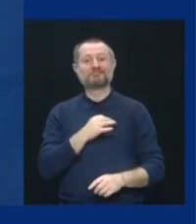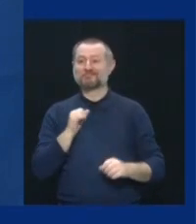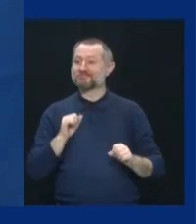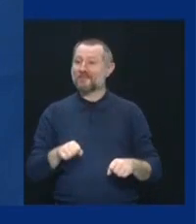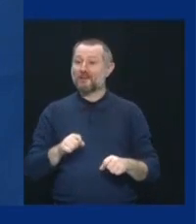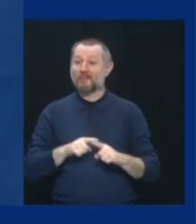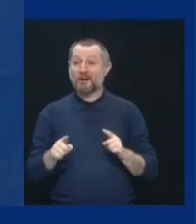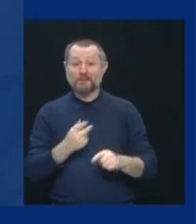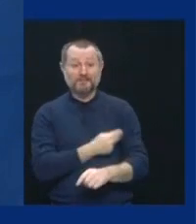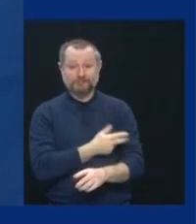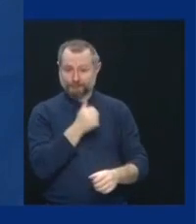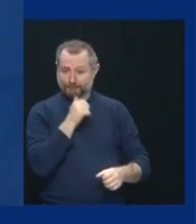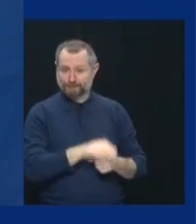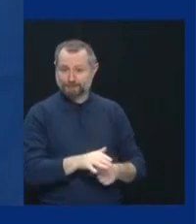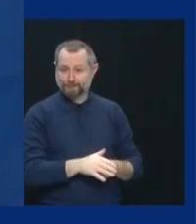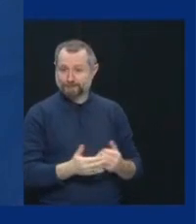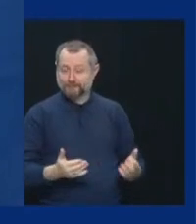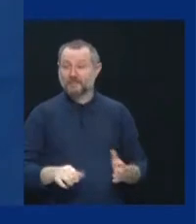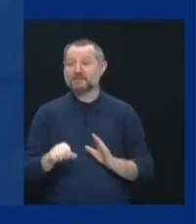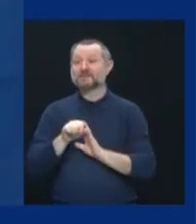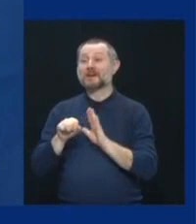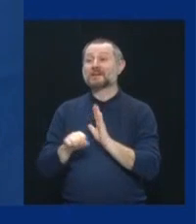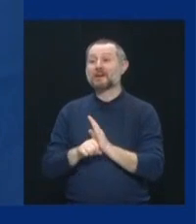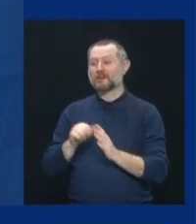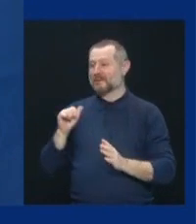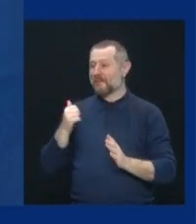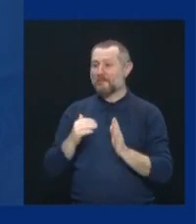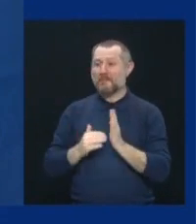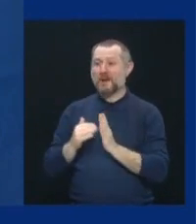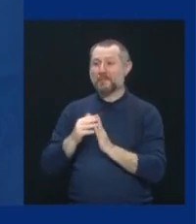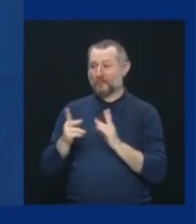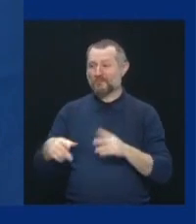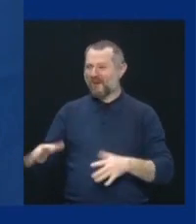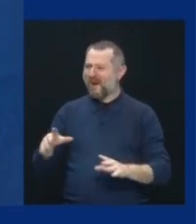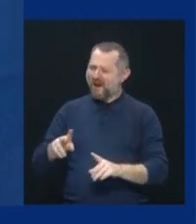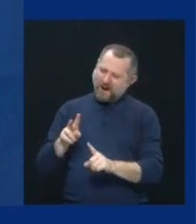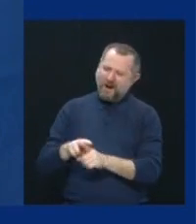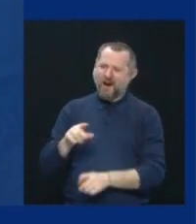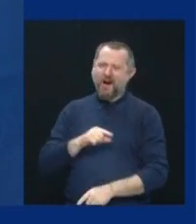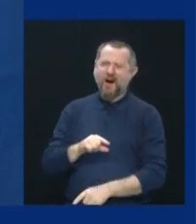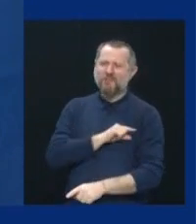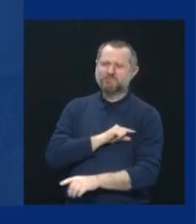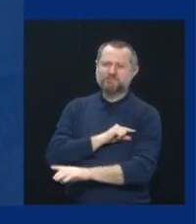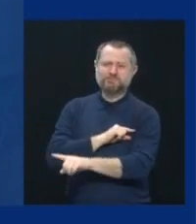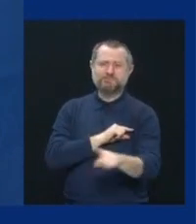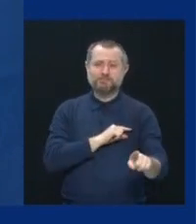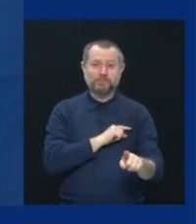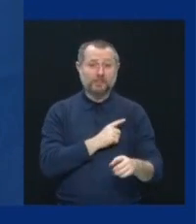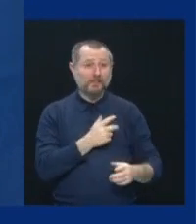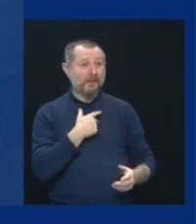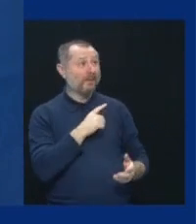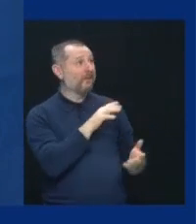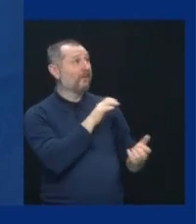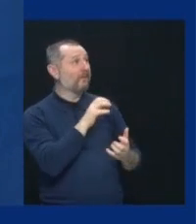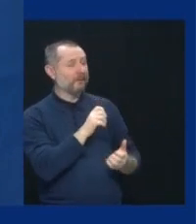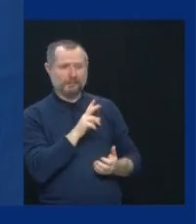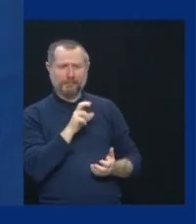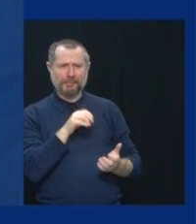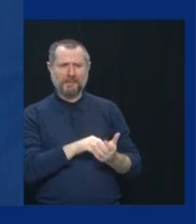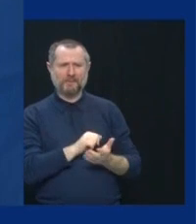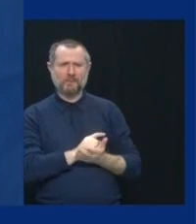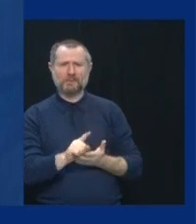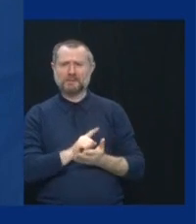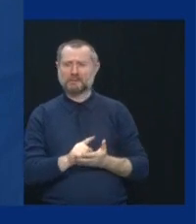people eligible, 300,000 doses per week. 300,000 people chasing